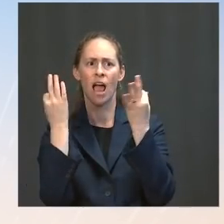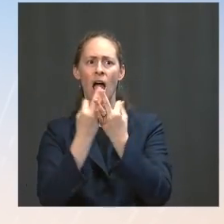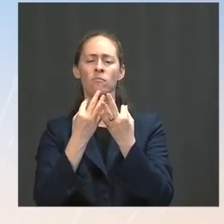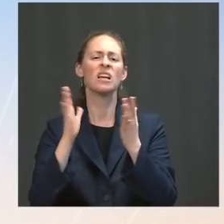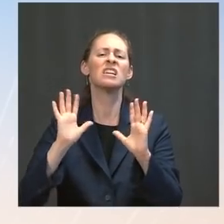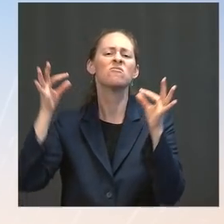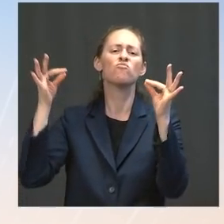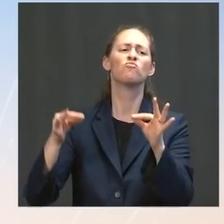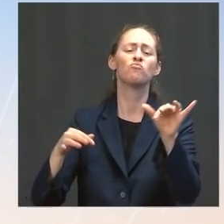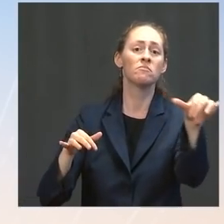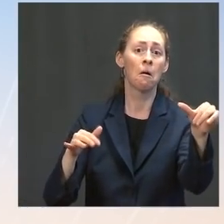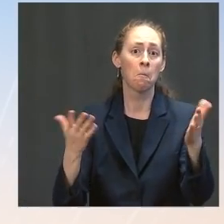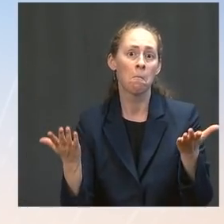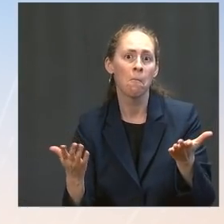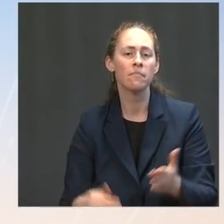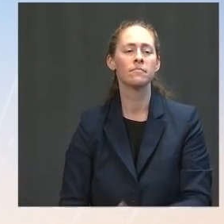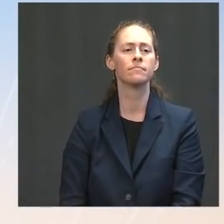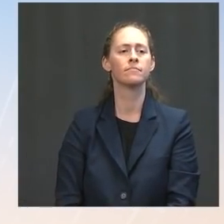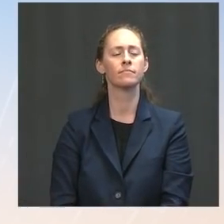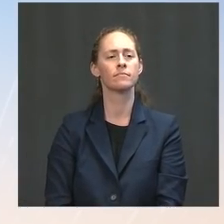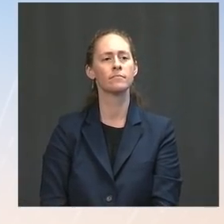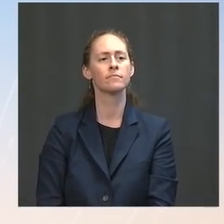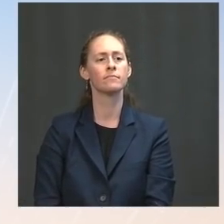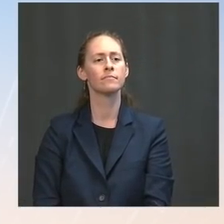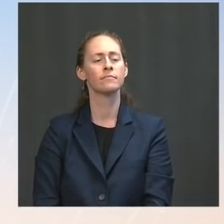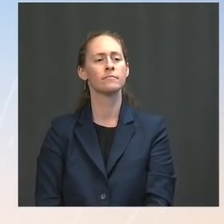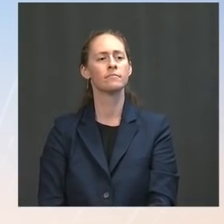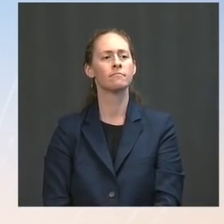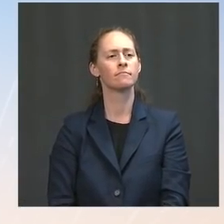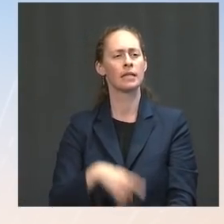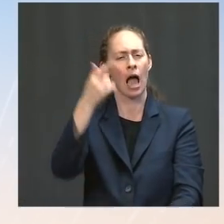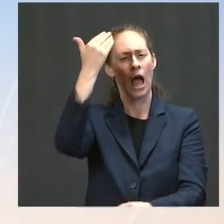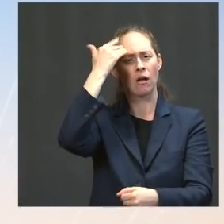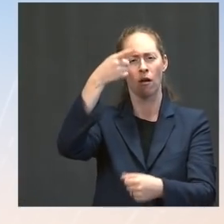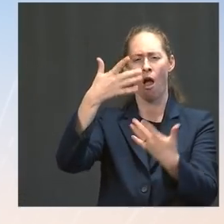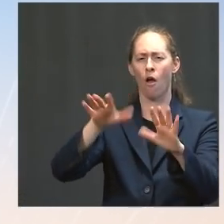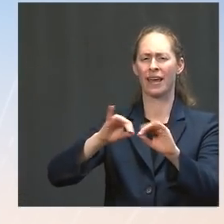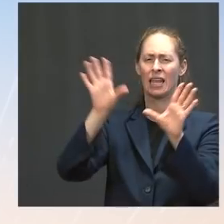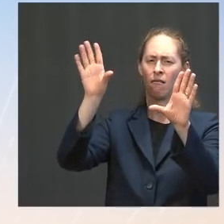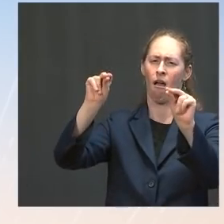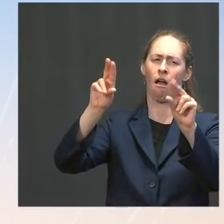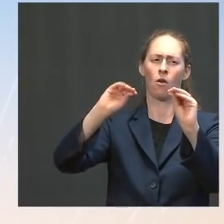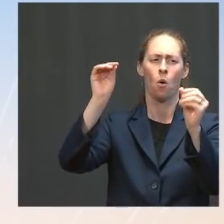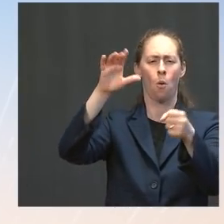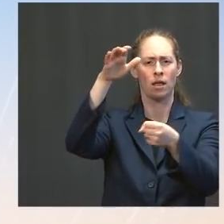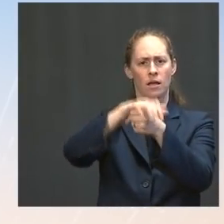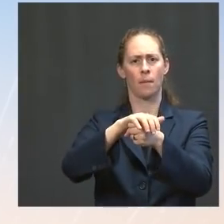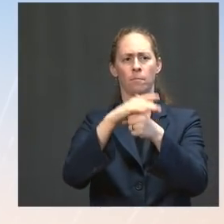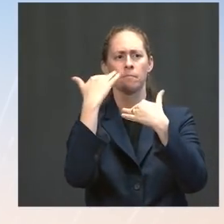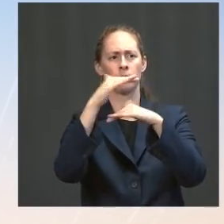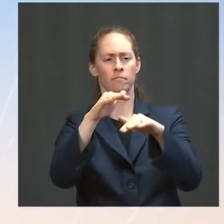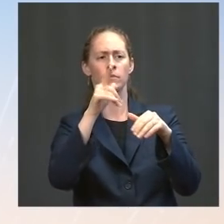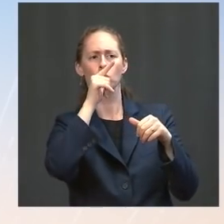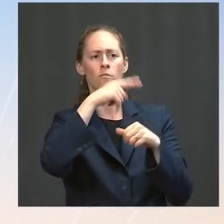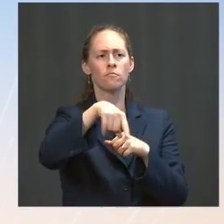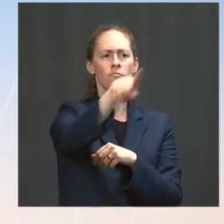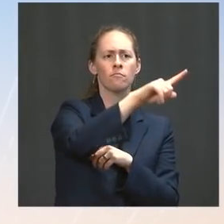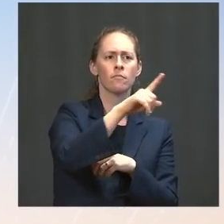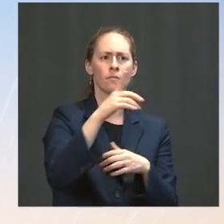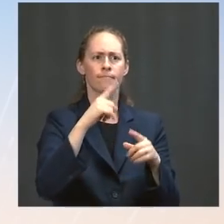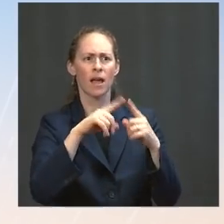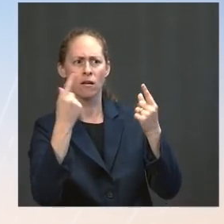dual citizens, individuals who may want to depart, who have not yet decided to depart by August 31st. We know that is a